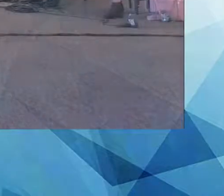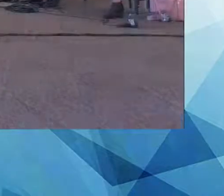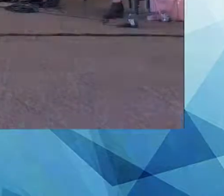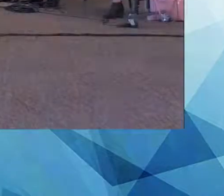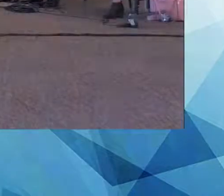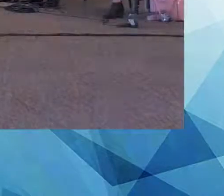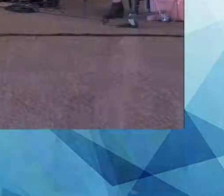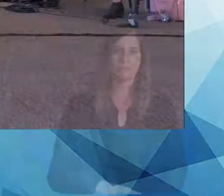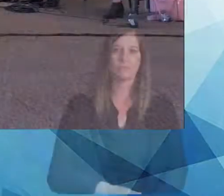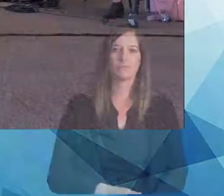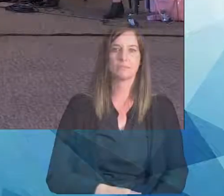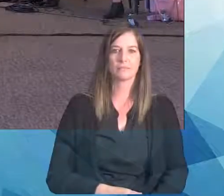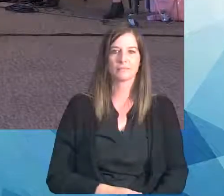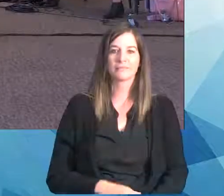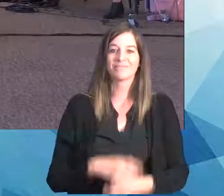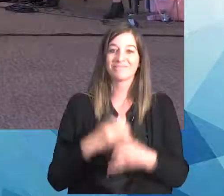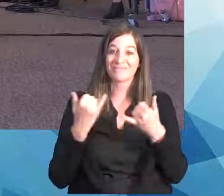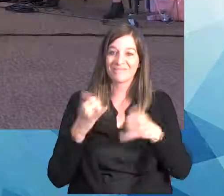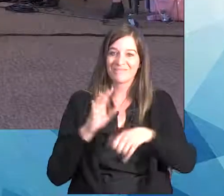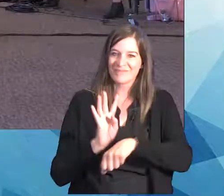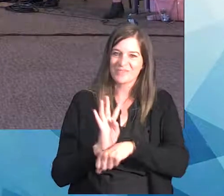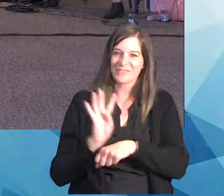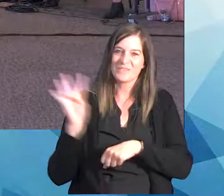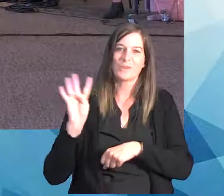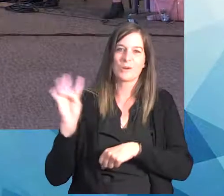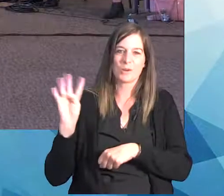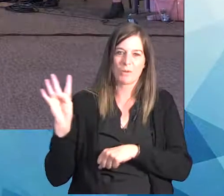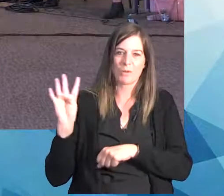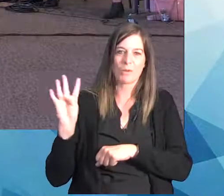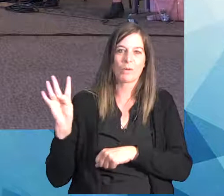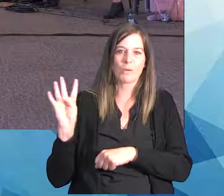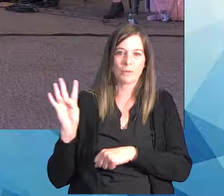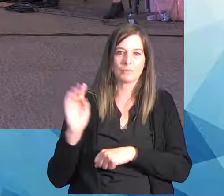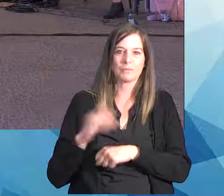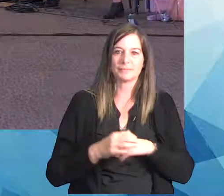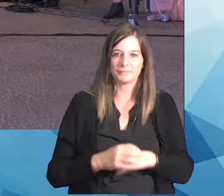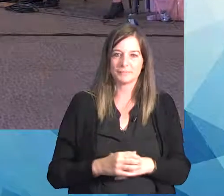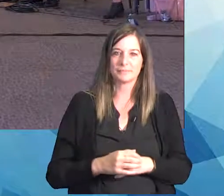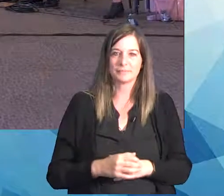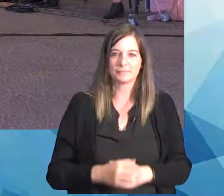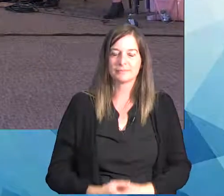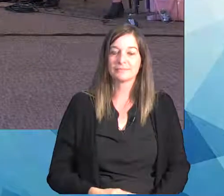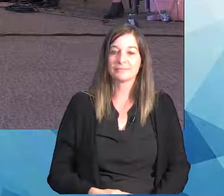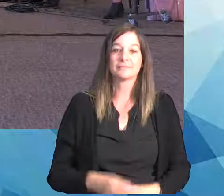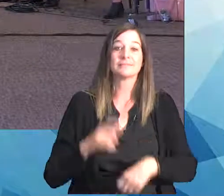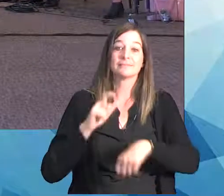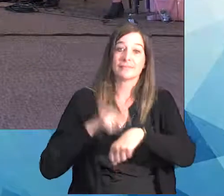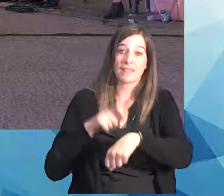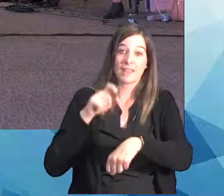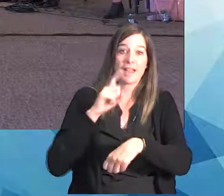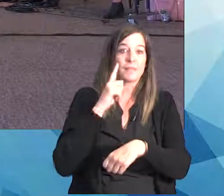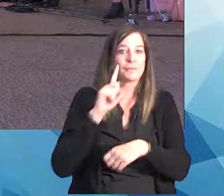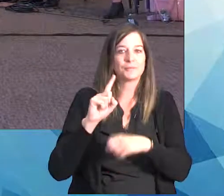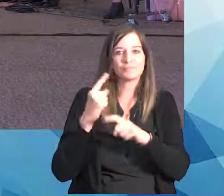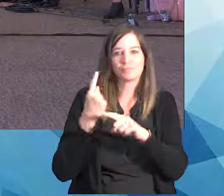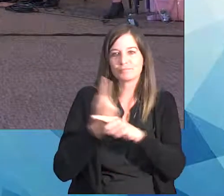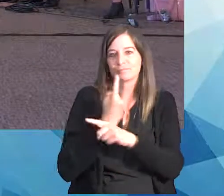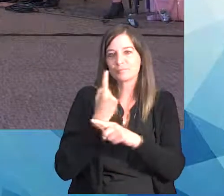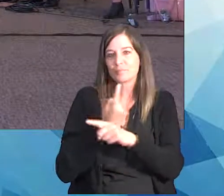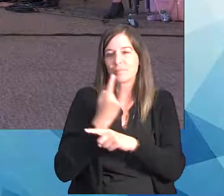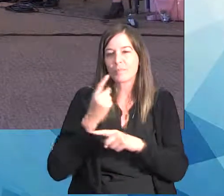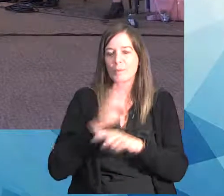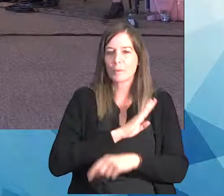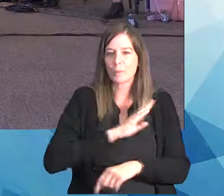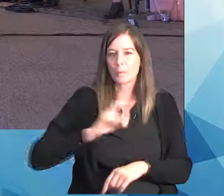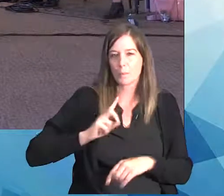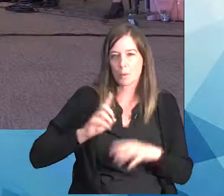It is now 4 o'clock. It is now the time set for the regular board meeting of the Arizona State Schools for the Deaf and the